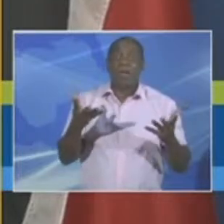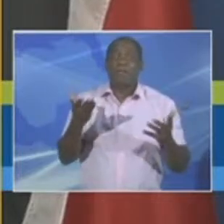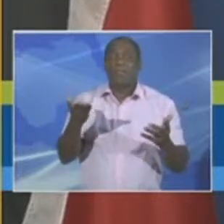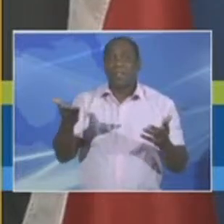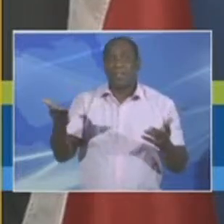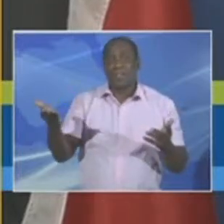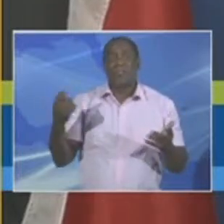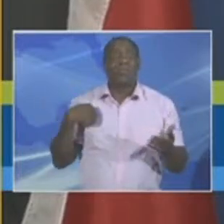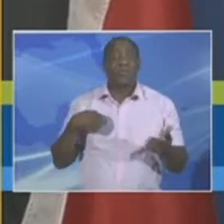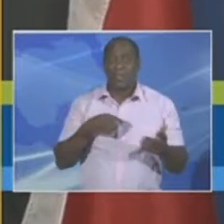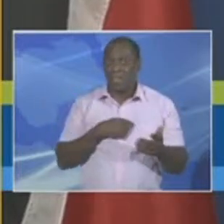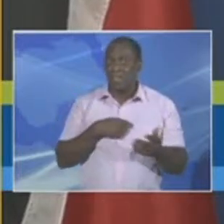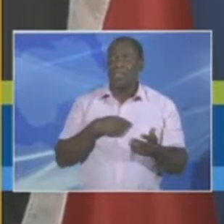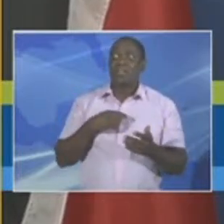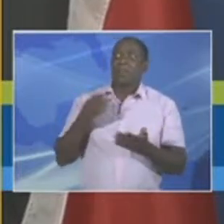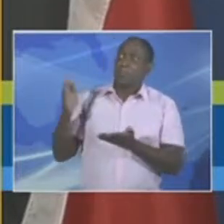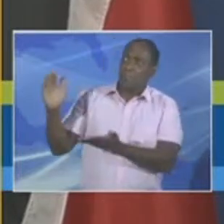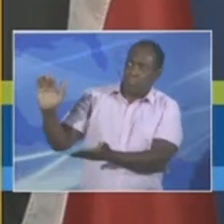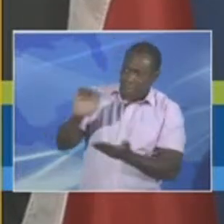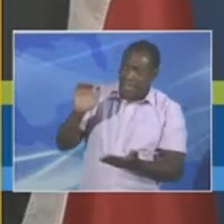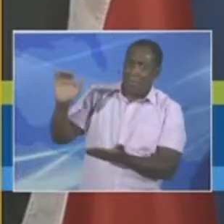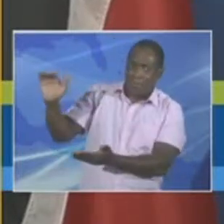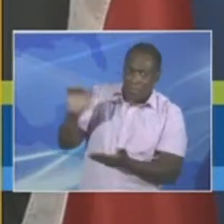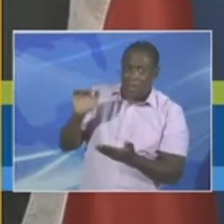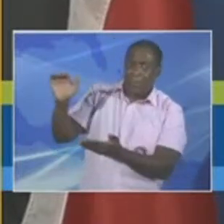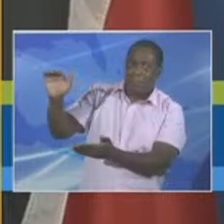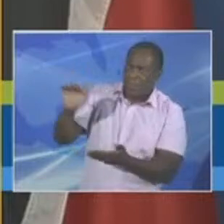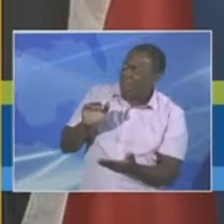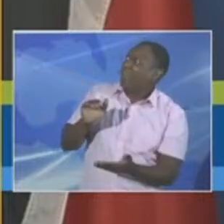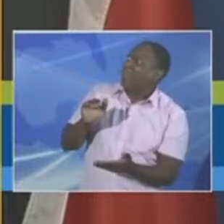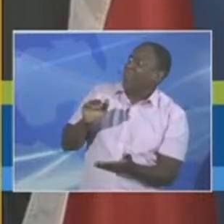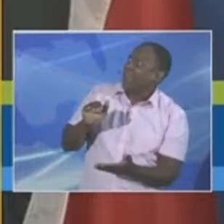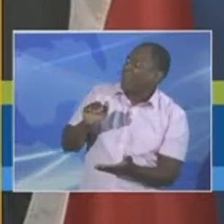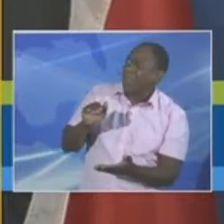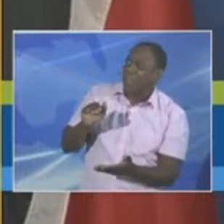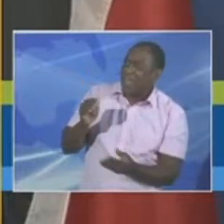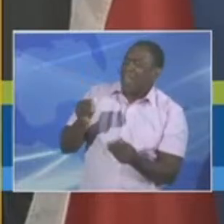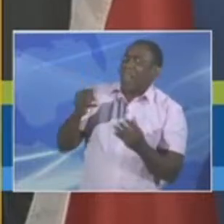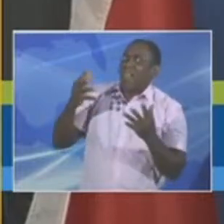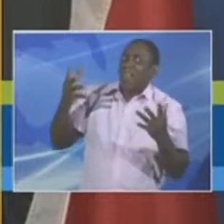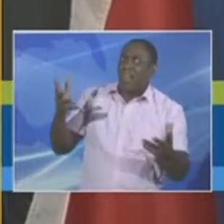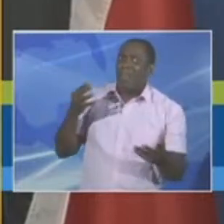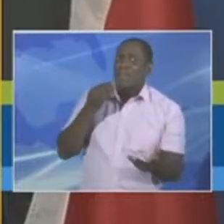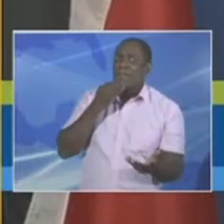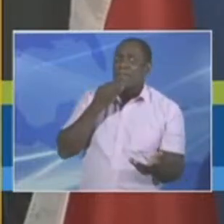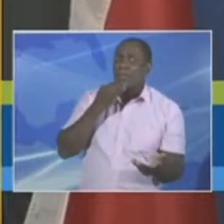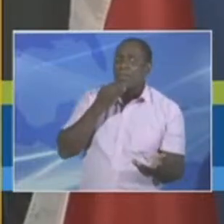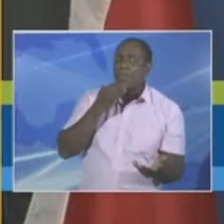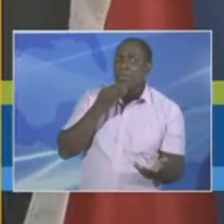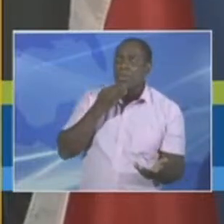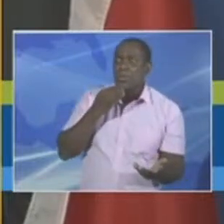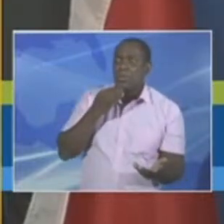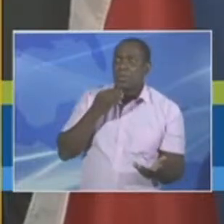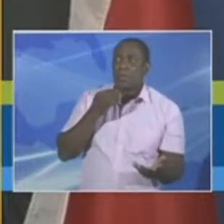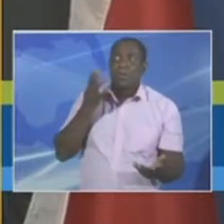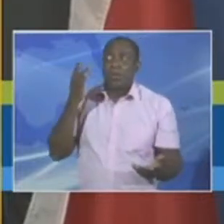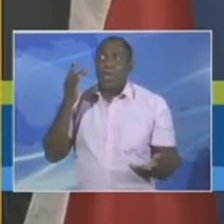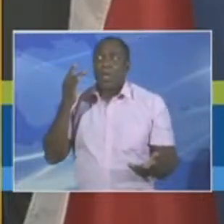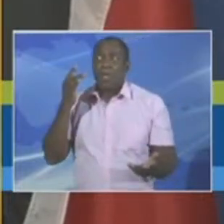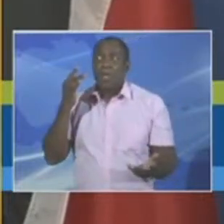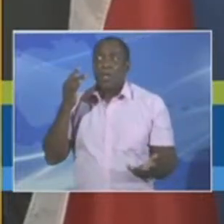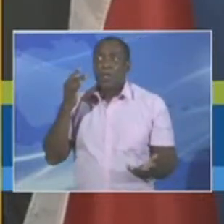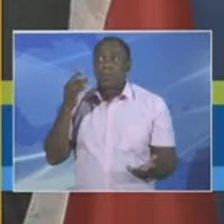we import a lot of our diet by choice.